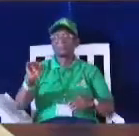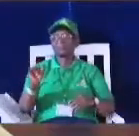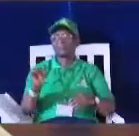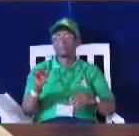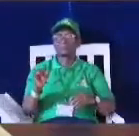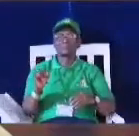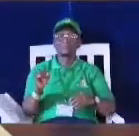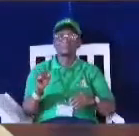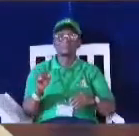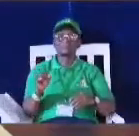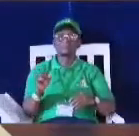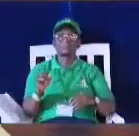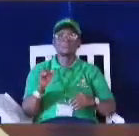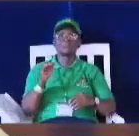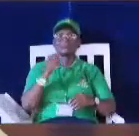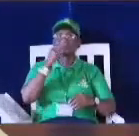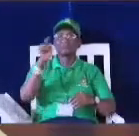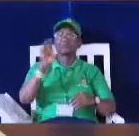must be somebody